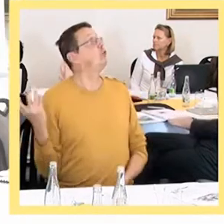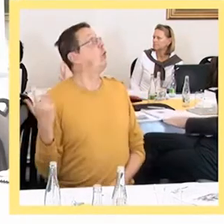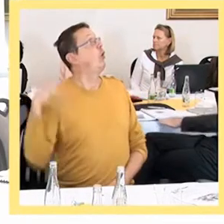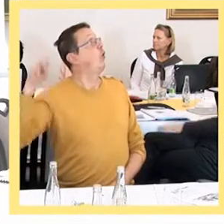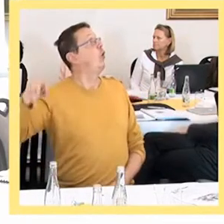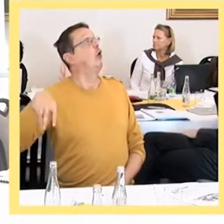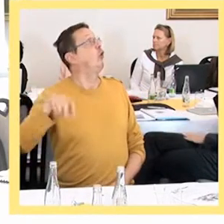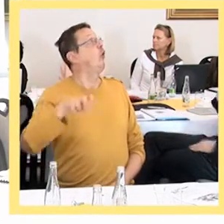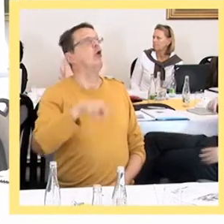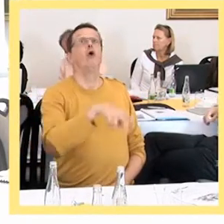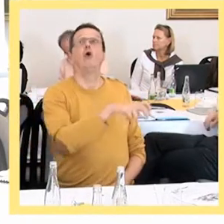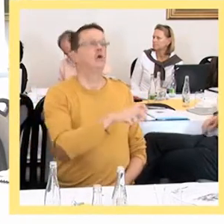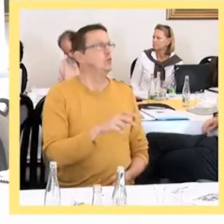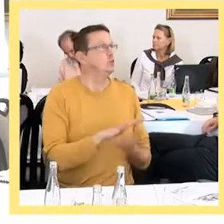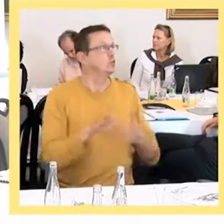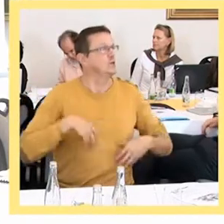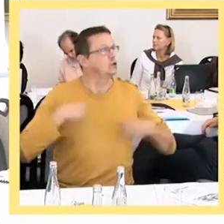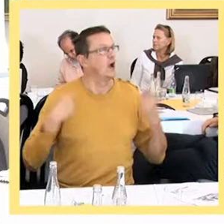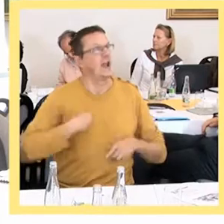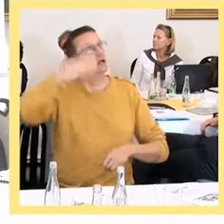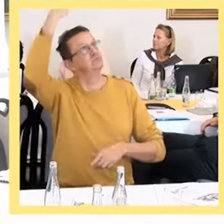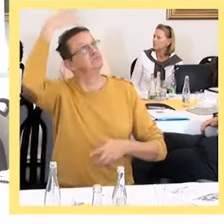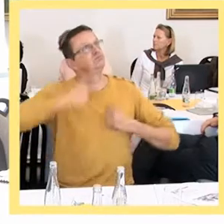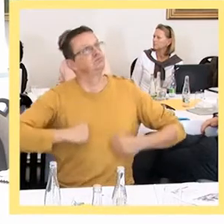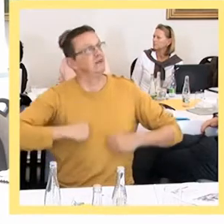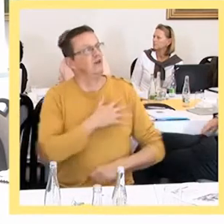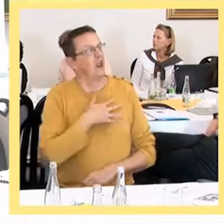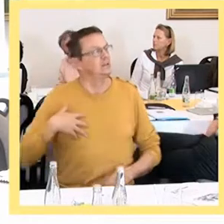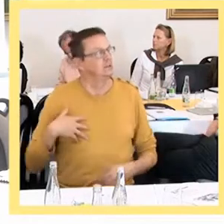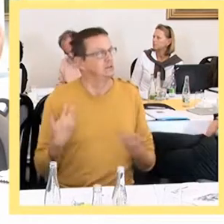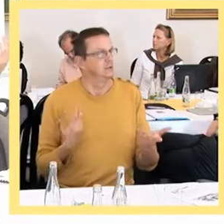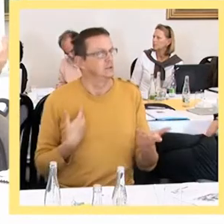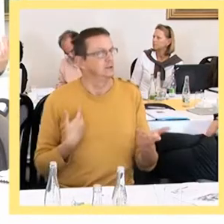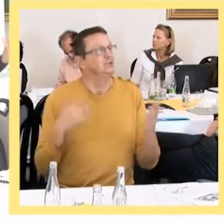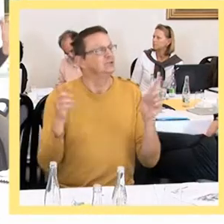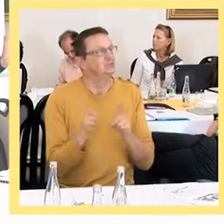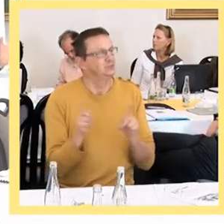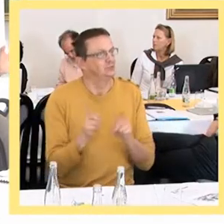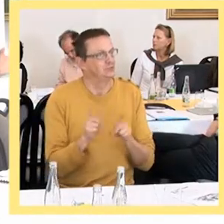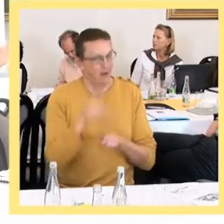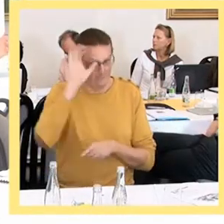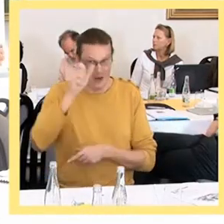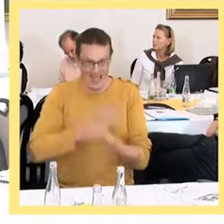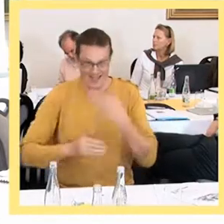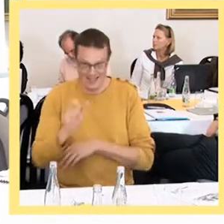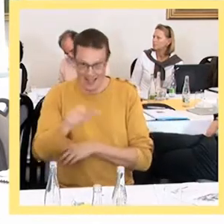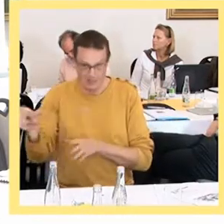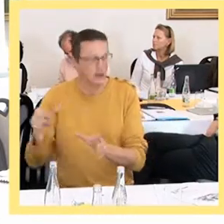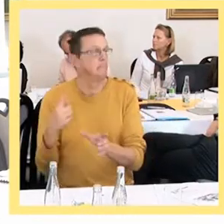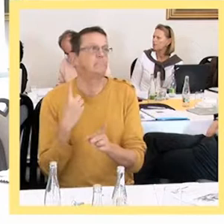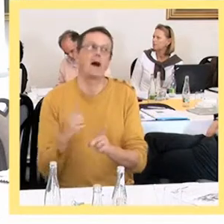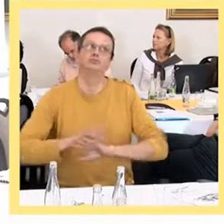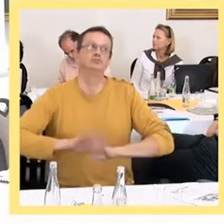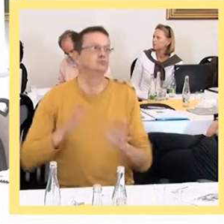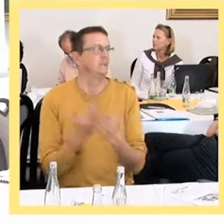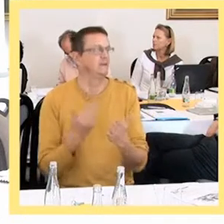they were showered for longer than they needed to. So the inclusion of people with disabilities in this exercise highlighted